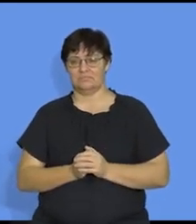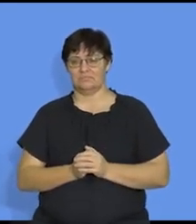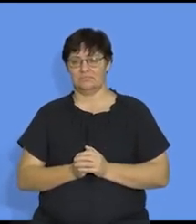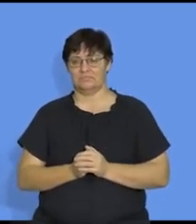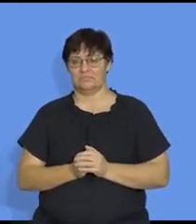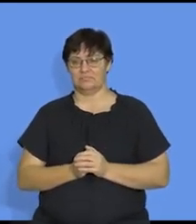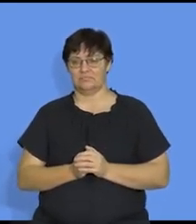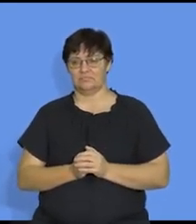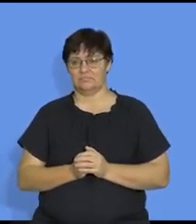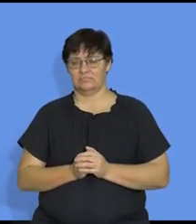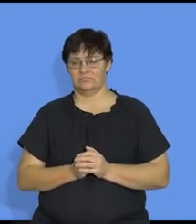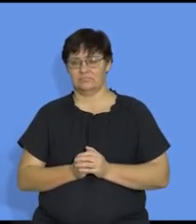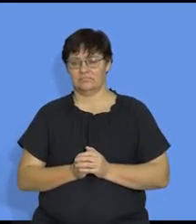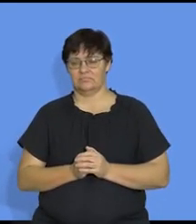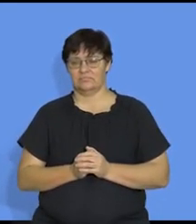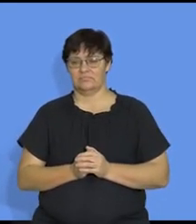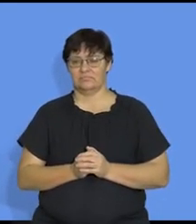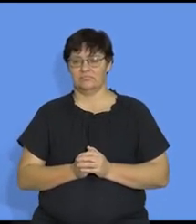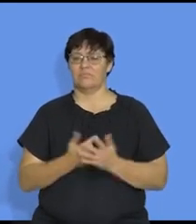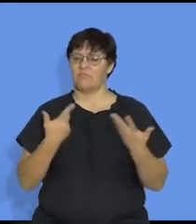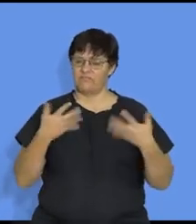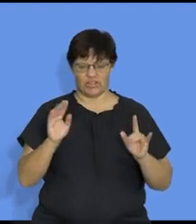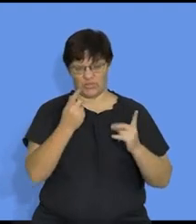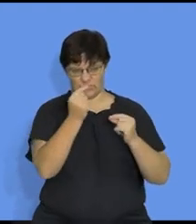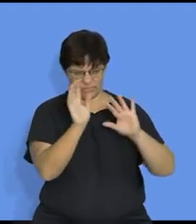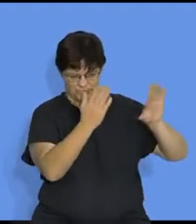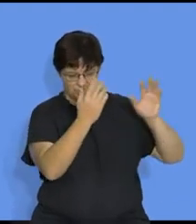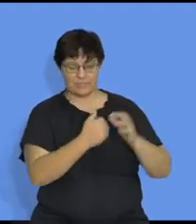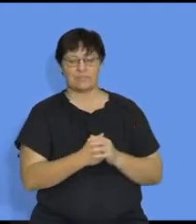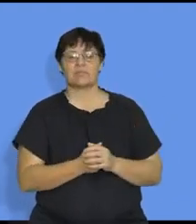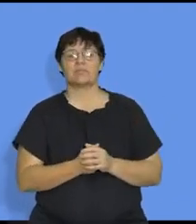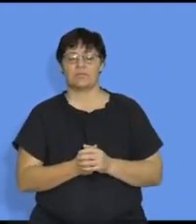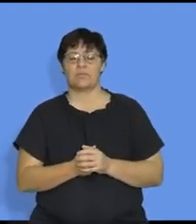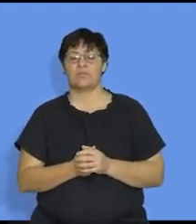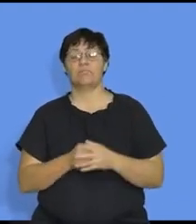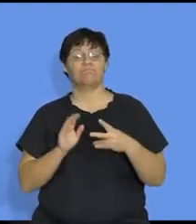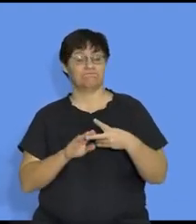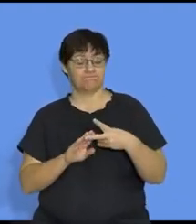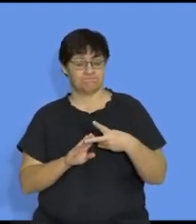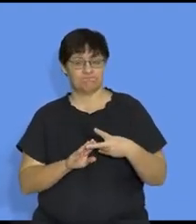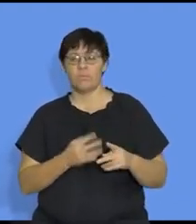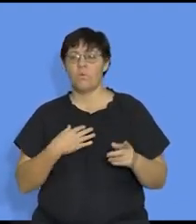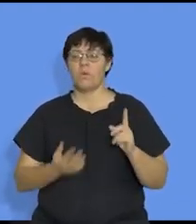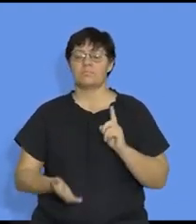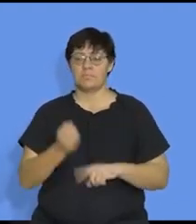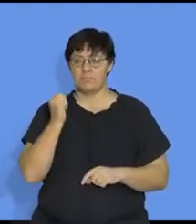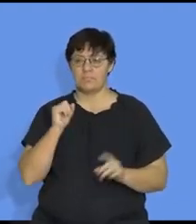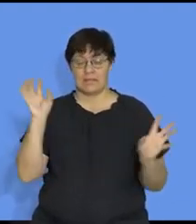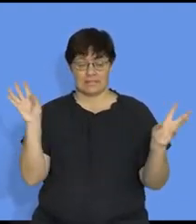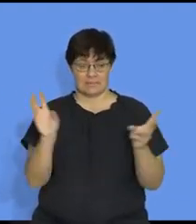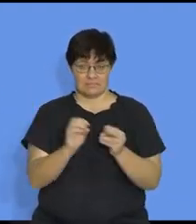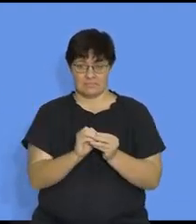So, sorry guys, there's some space for working, but we've already done it. So we are going to now determine the